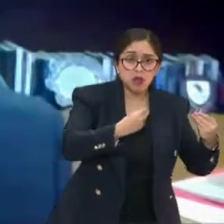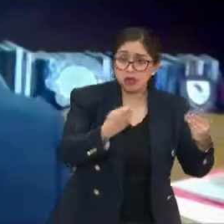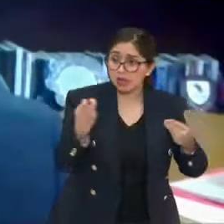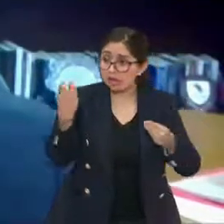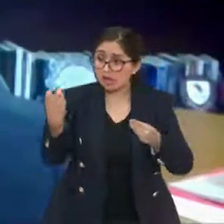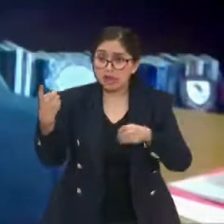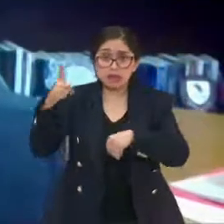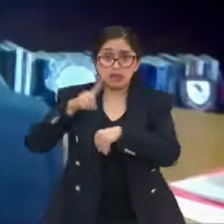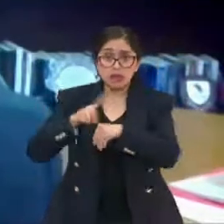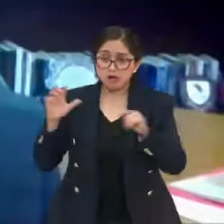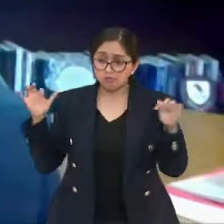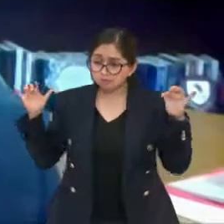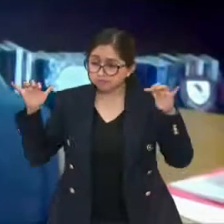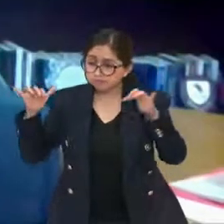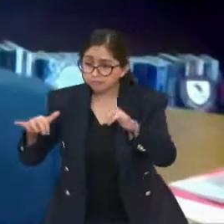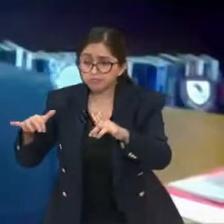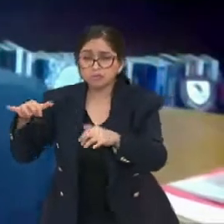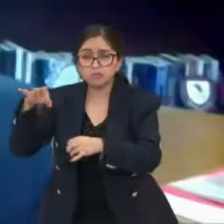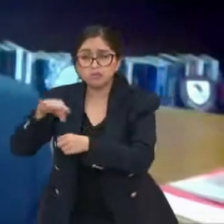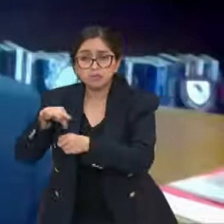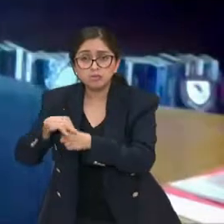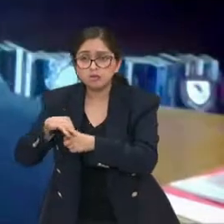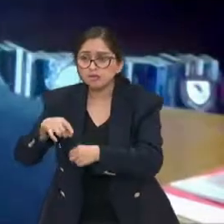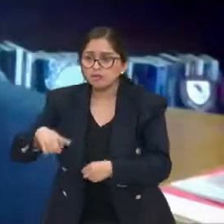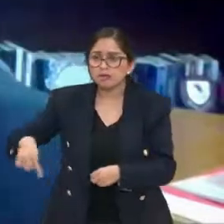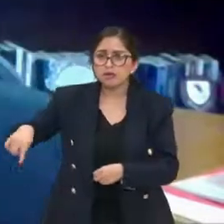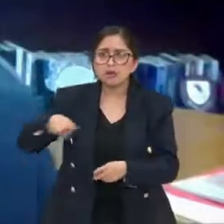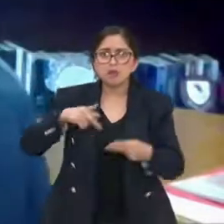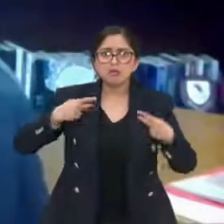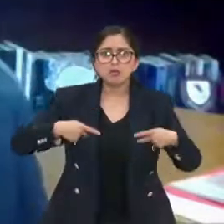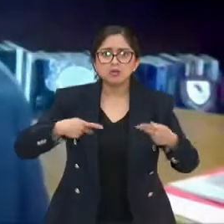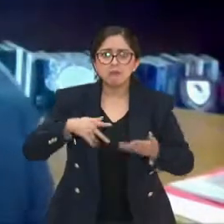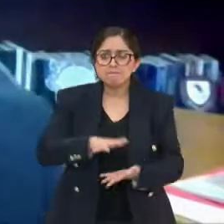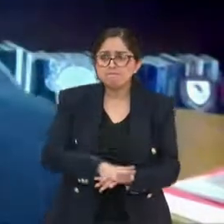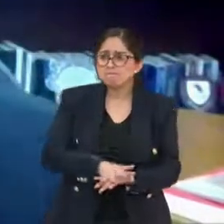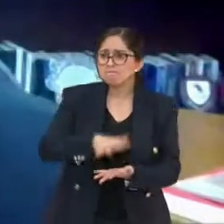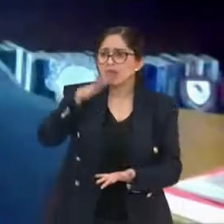effects, and not to have negative effects because of this